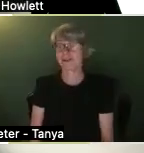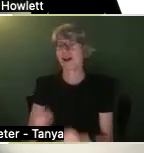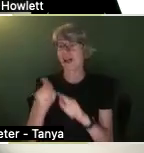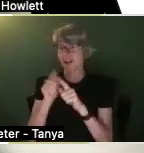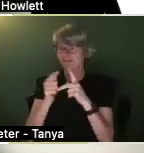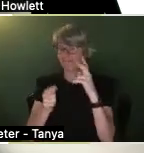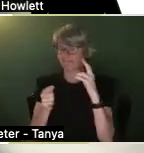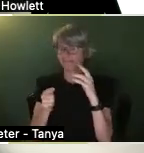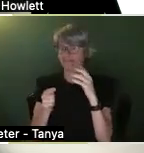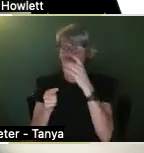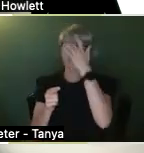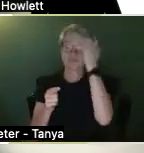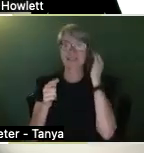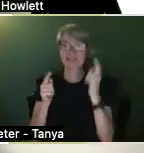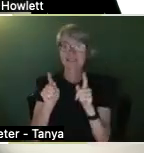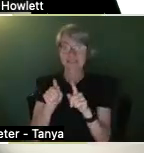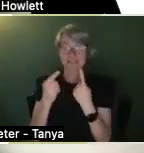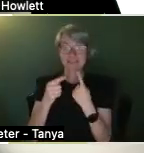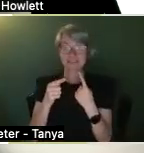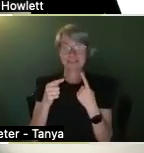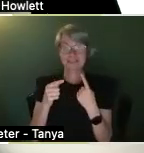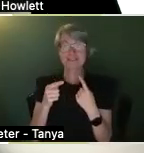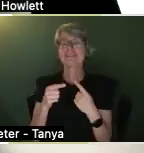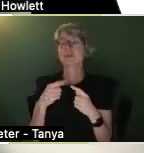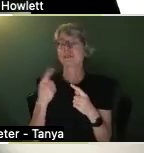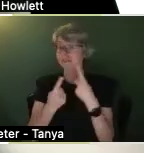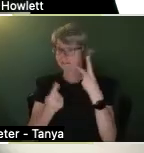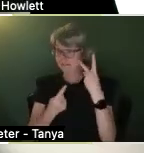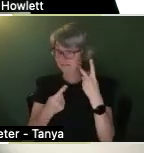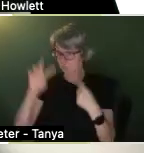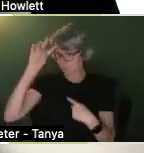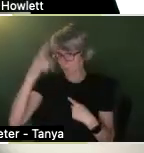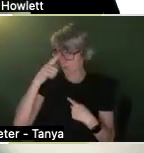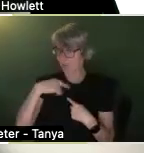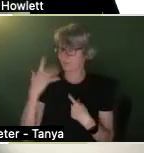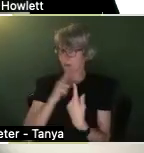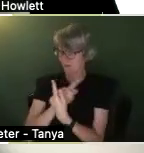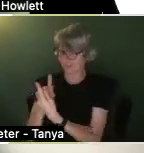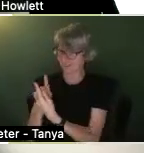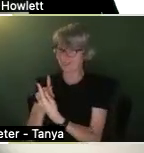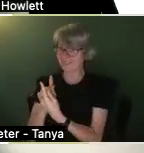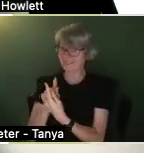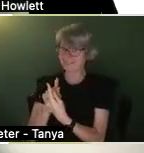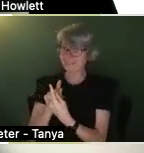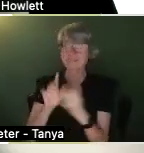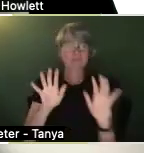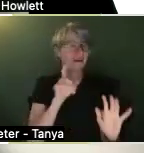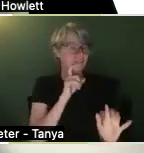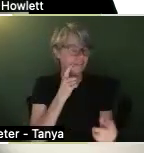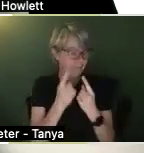and Washington, and Mark Butler. Some fun facts about